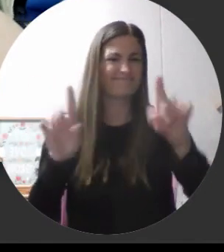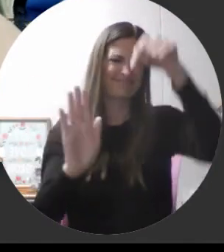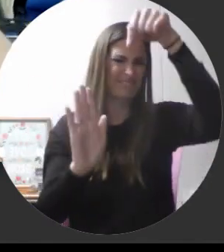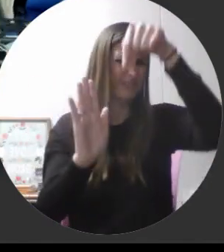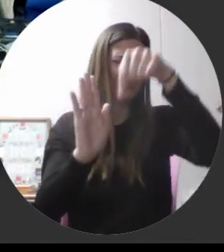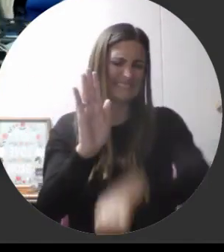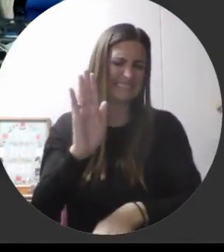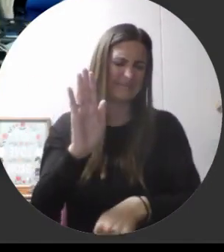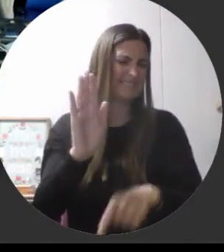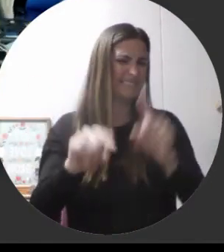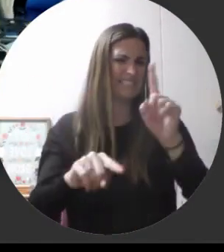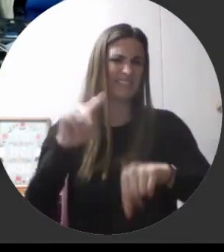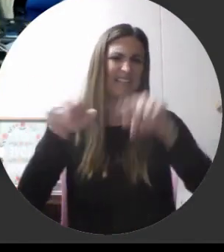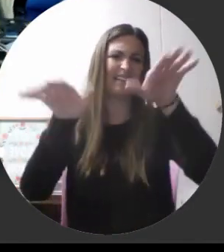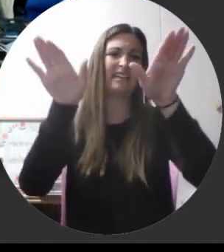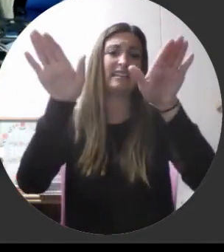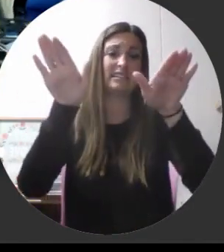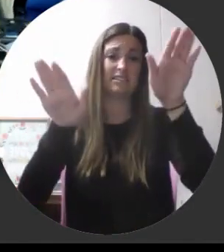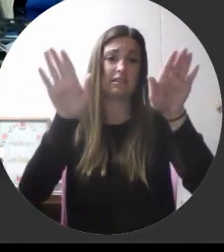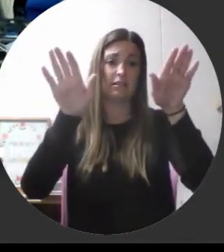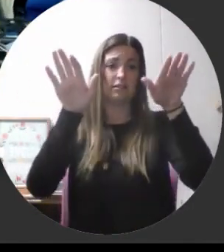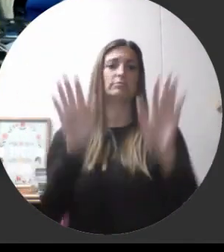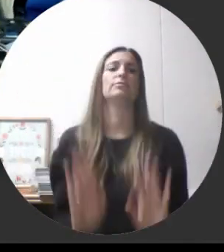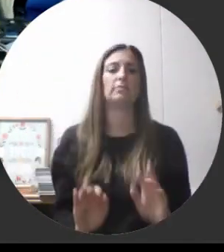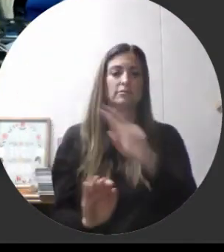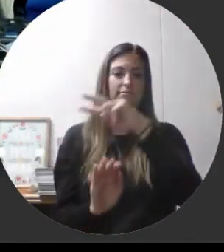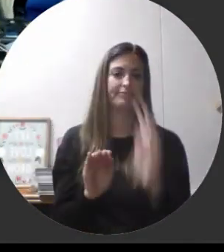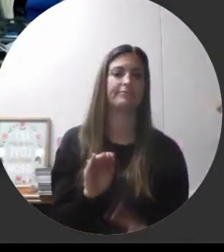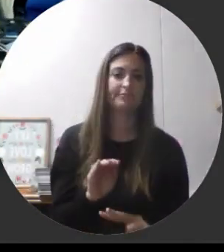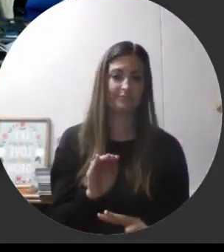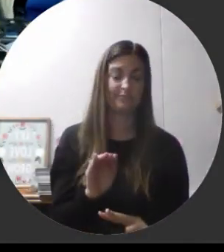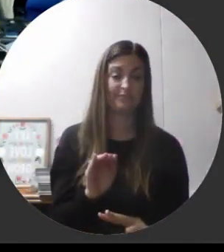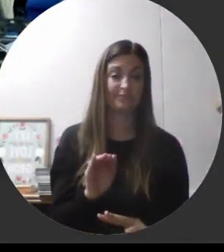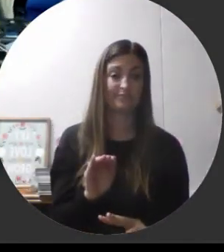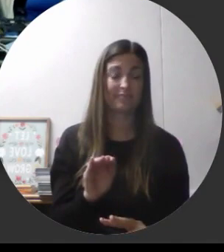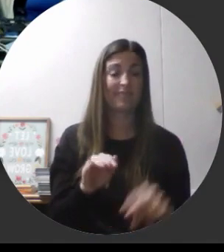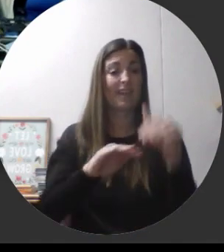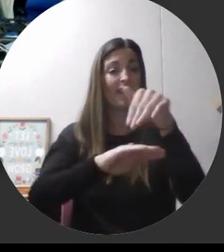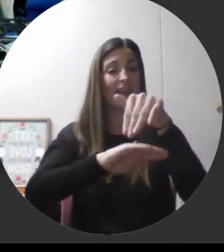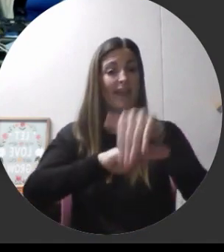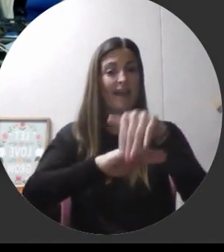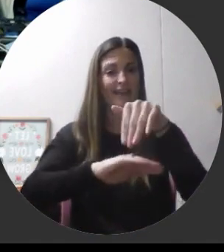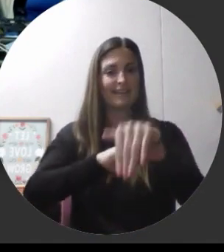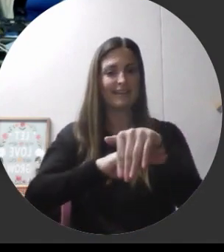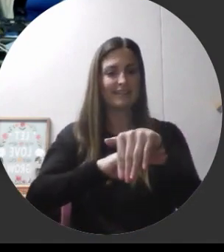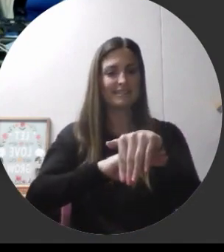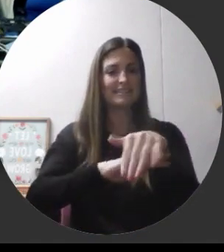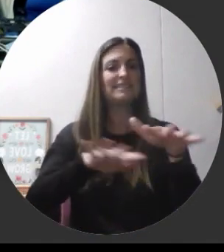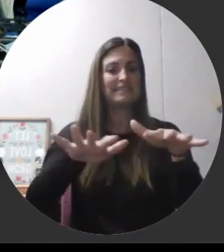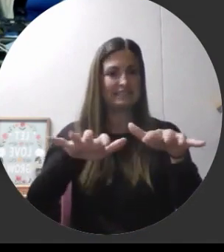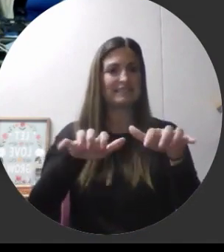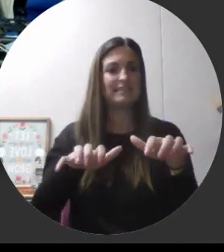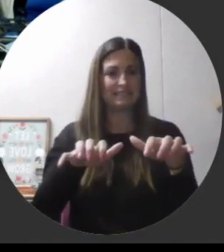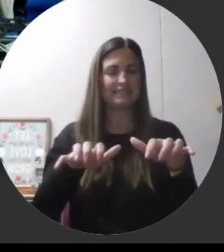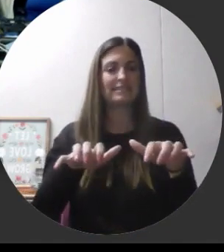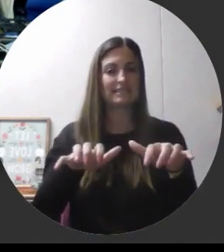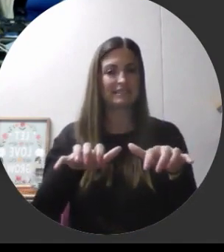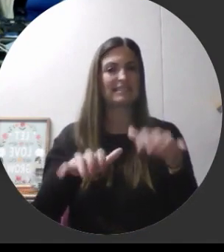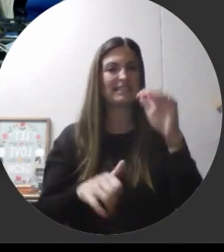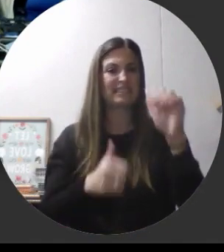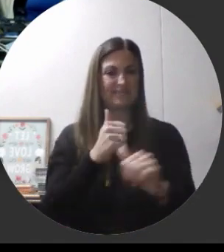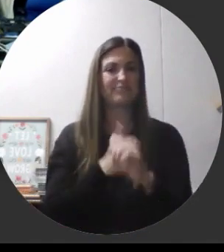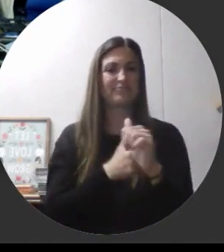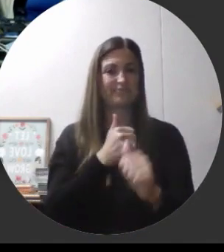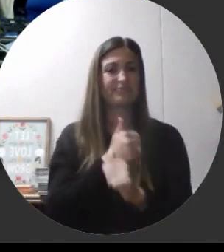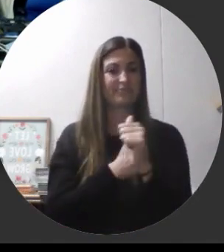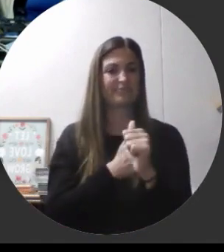already frozen, and he slipped back with a moan of disappointment. That night, the frost was much more severe, but the surface of the pond had no chance